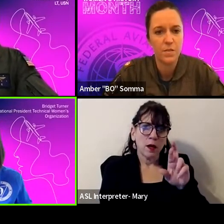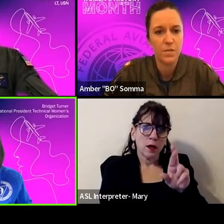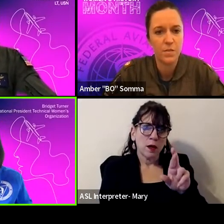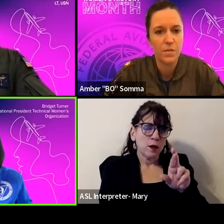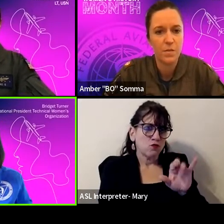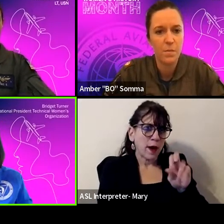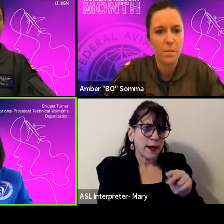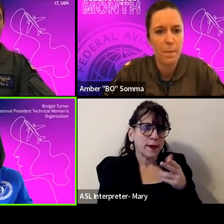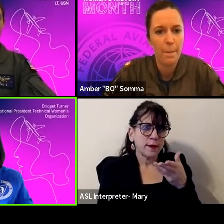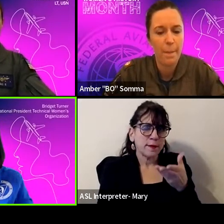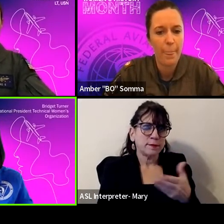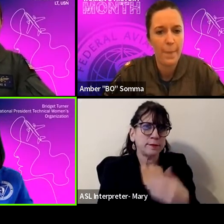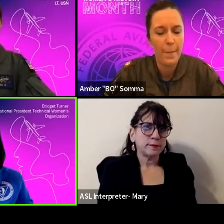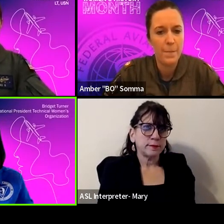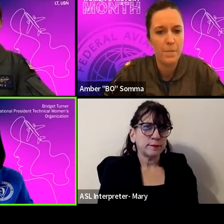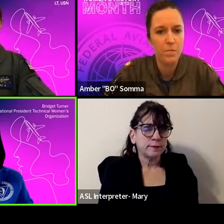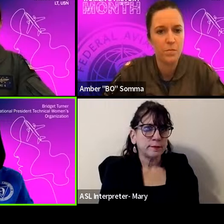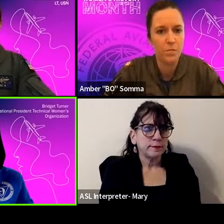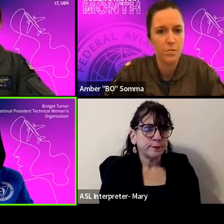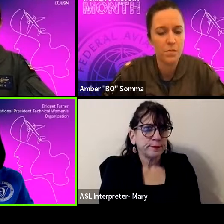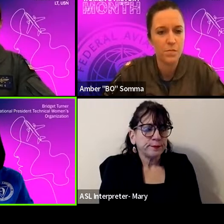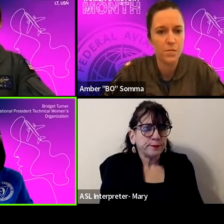well?